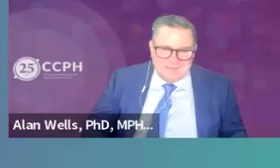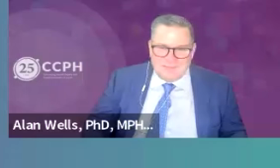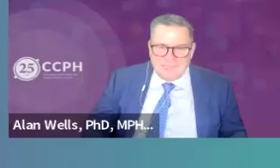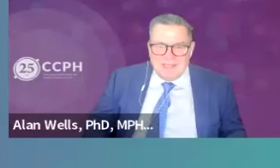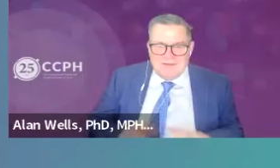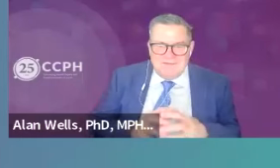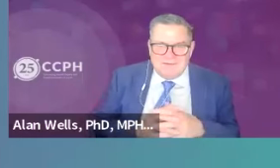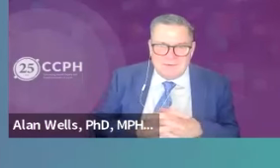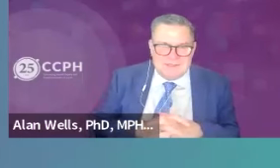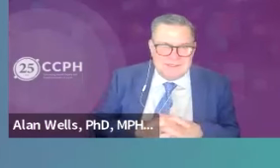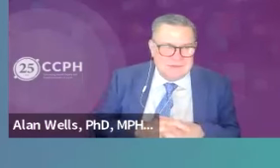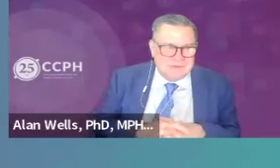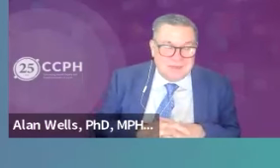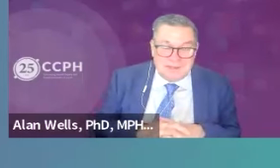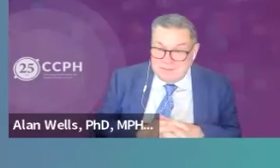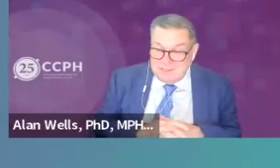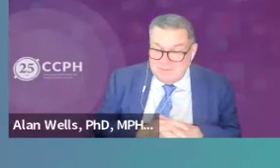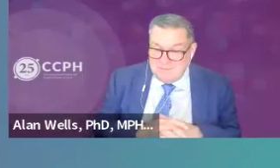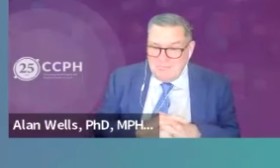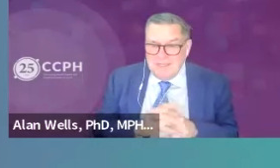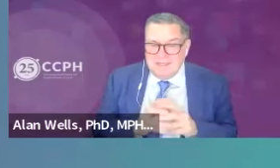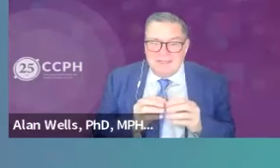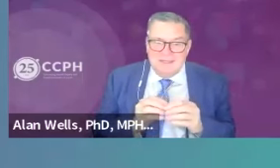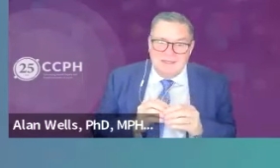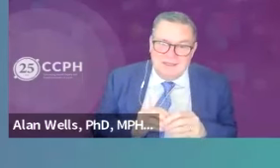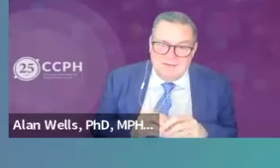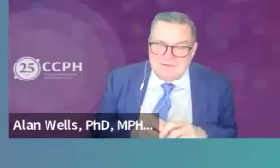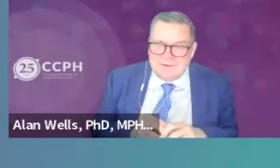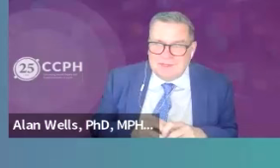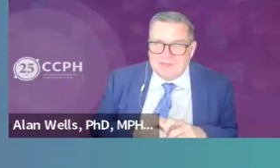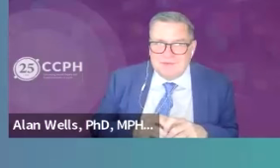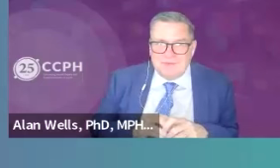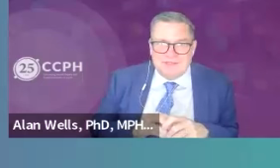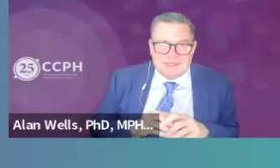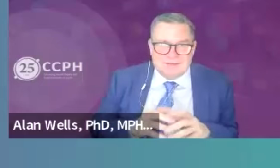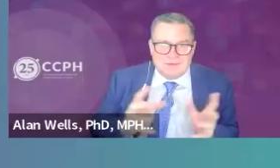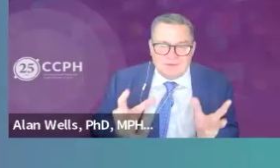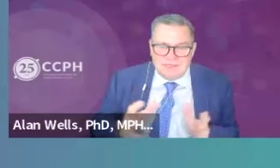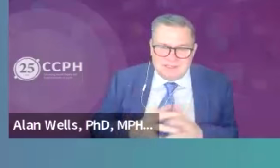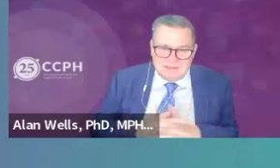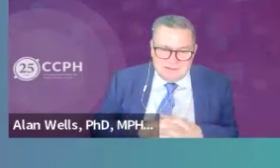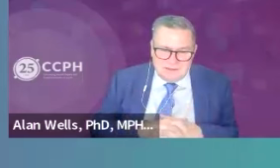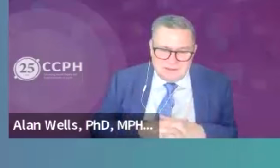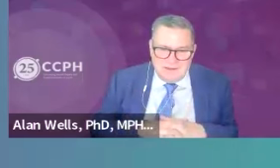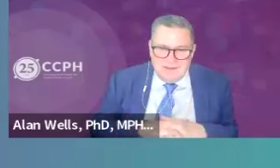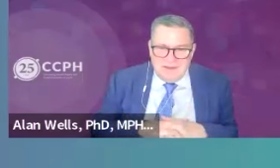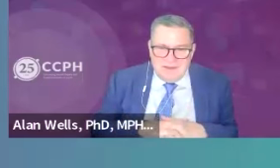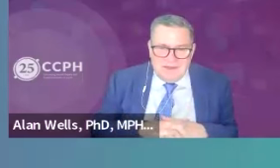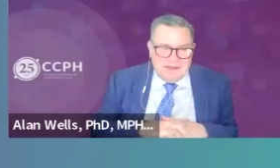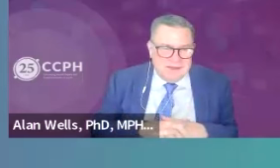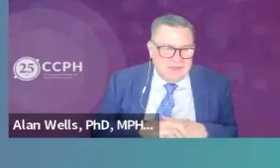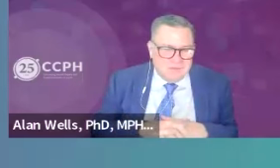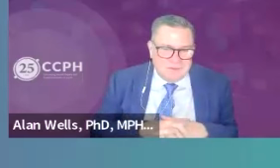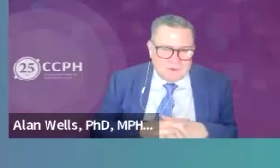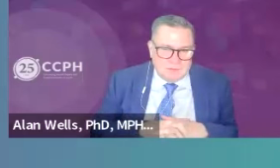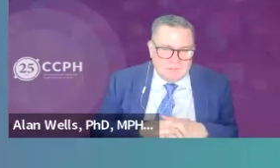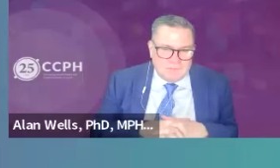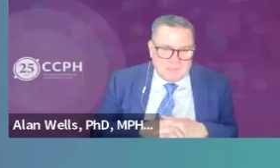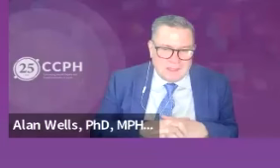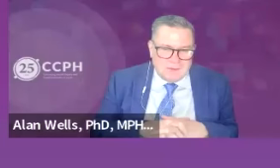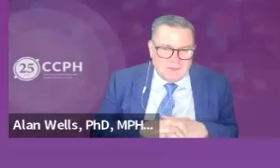Please feel free to contact me if you'd like to reach out and coordinate anything. And we